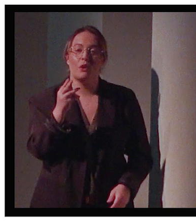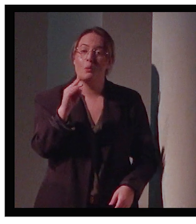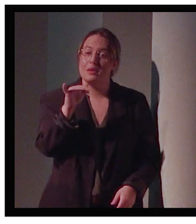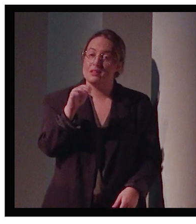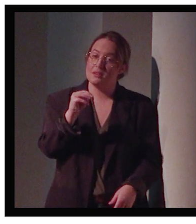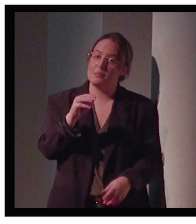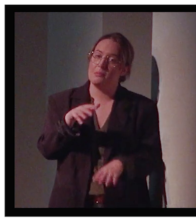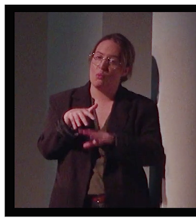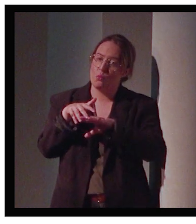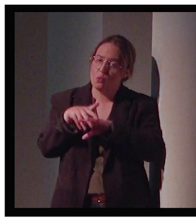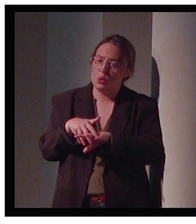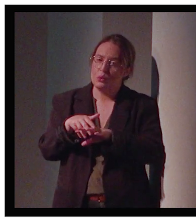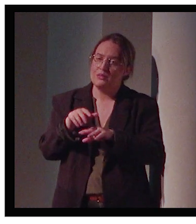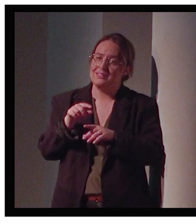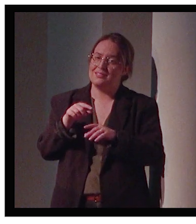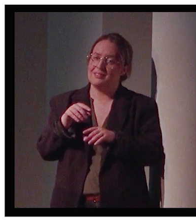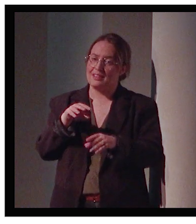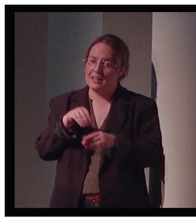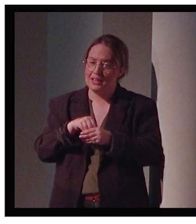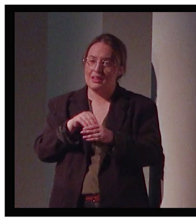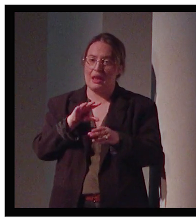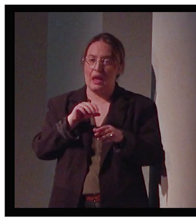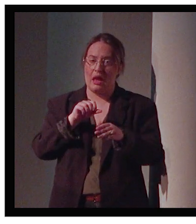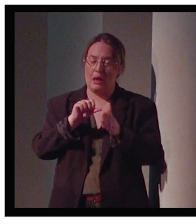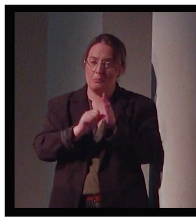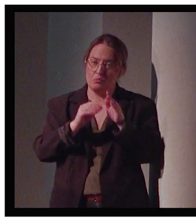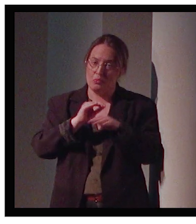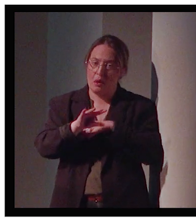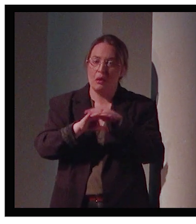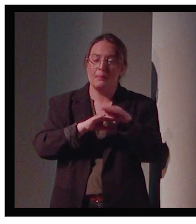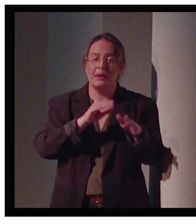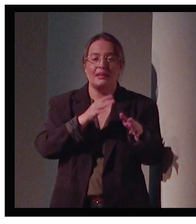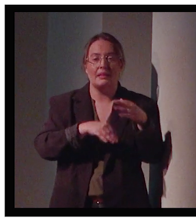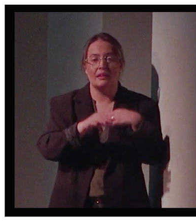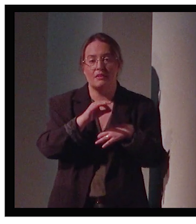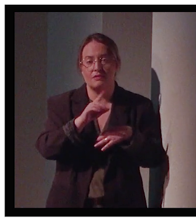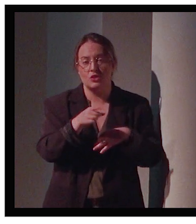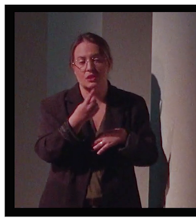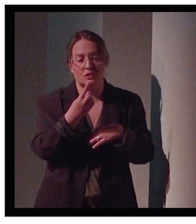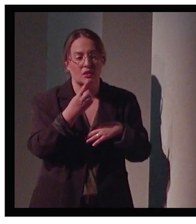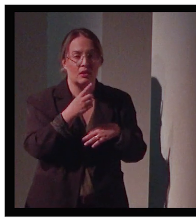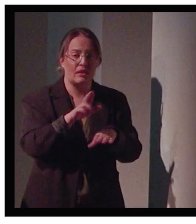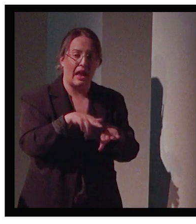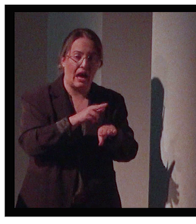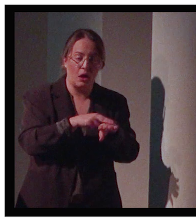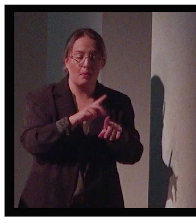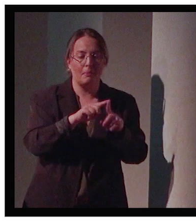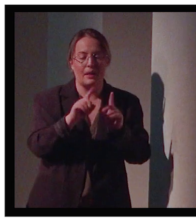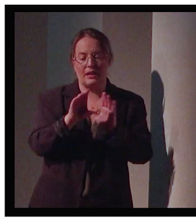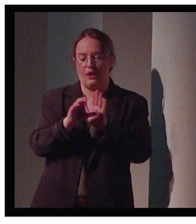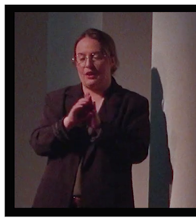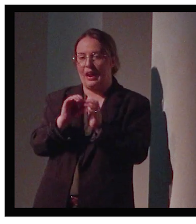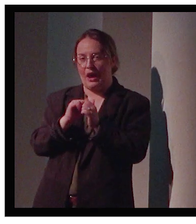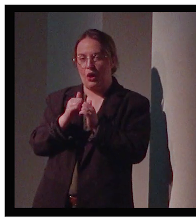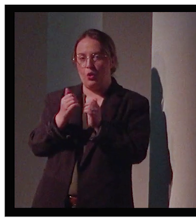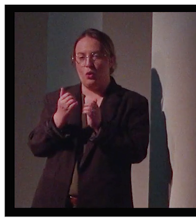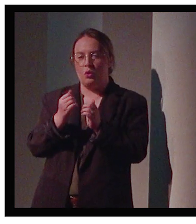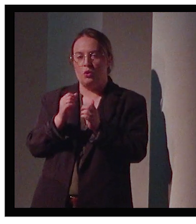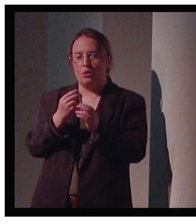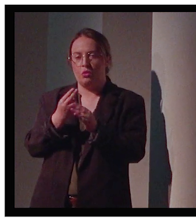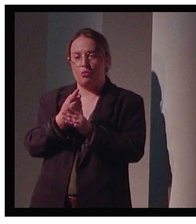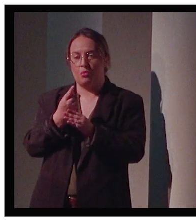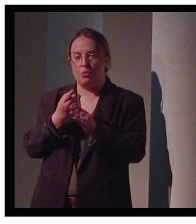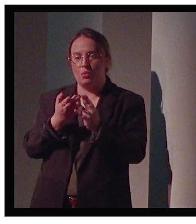Impressionism, but rather than investigating optical naturalism, it was instead characterized by arbitrary colors used